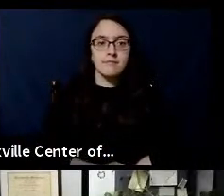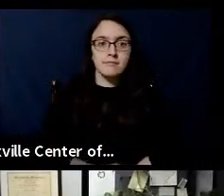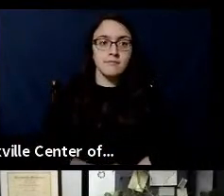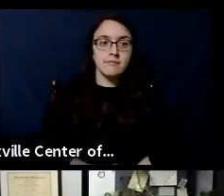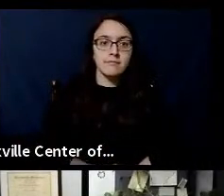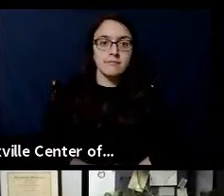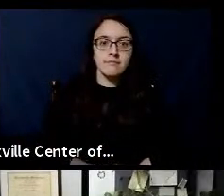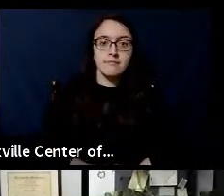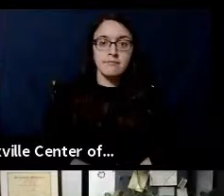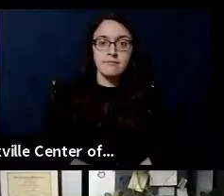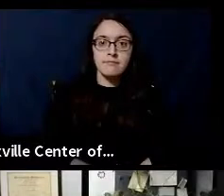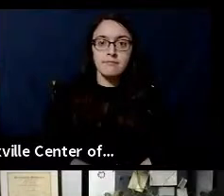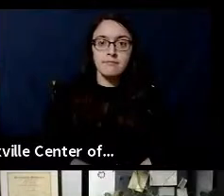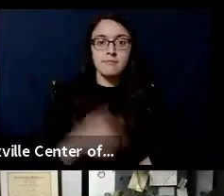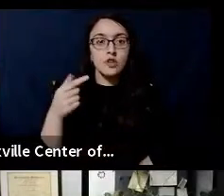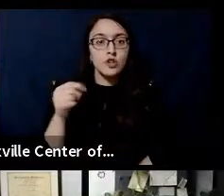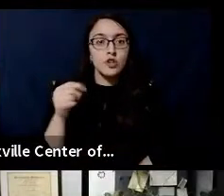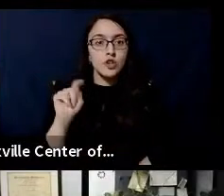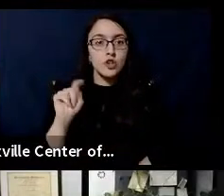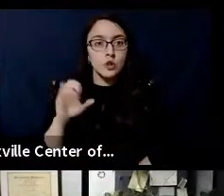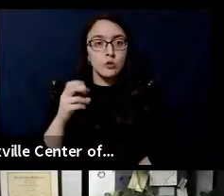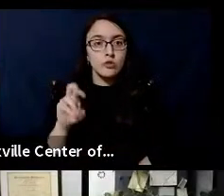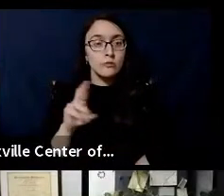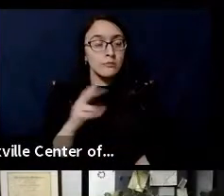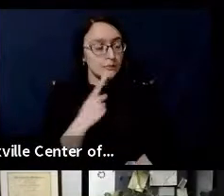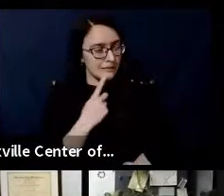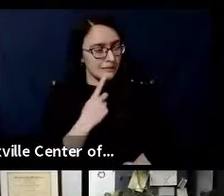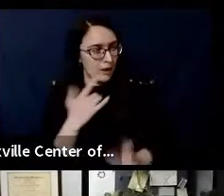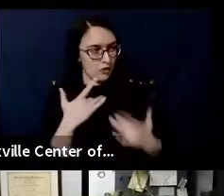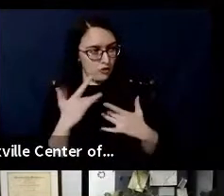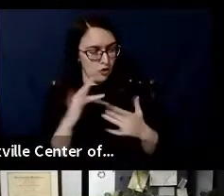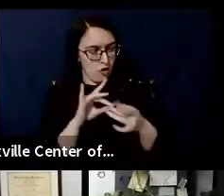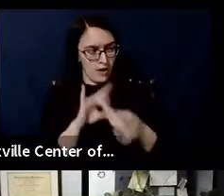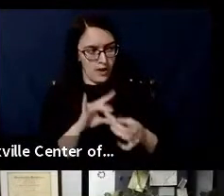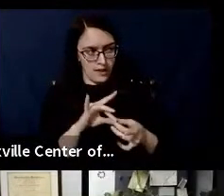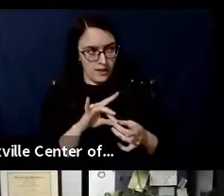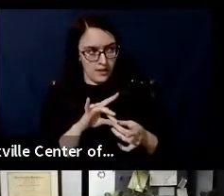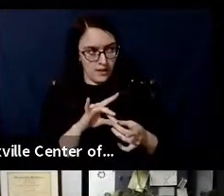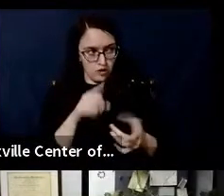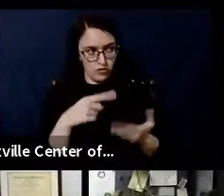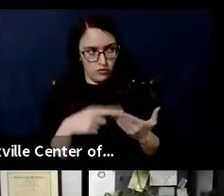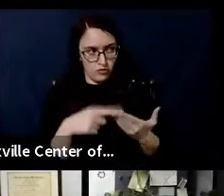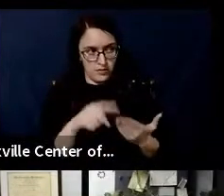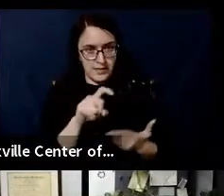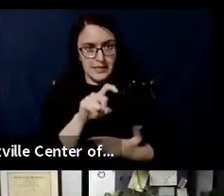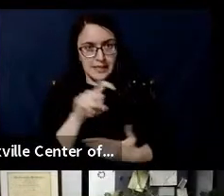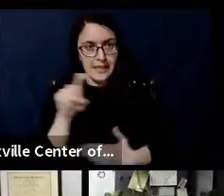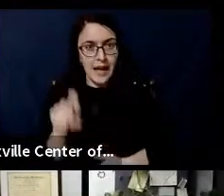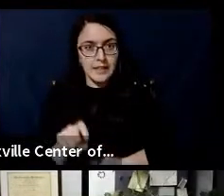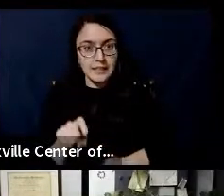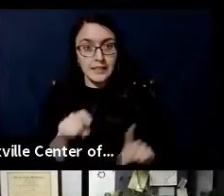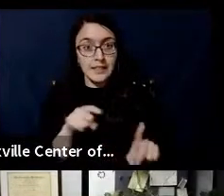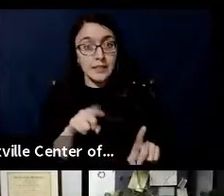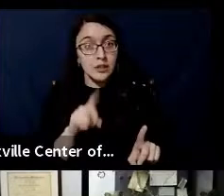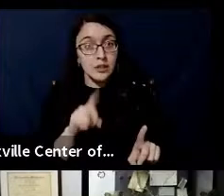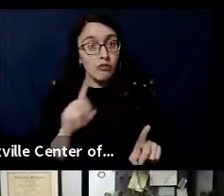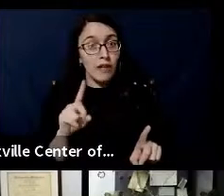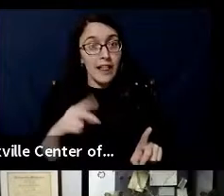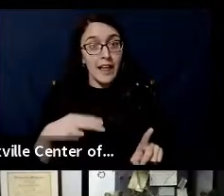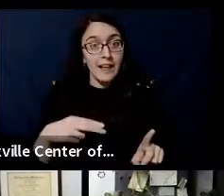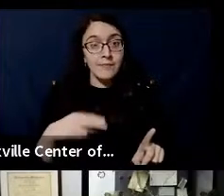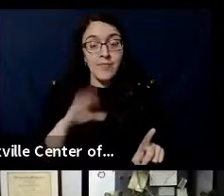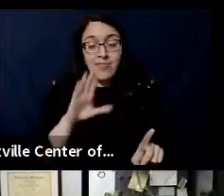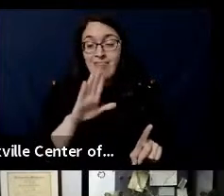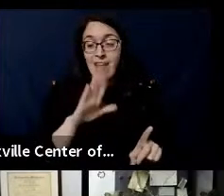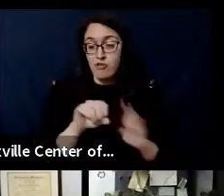So concerning Texas, Texas is, from a climate standpoint, a really highly variable